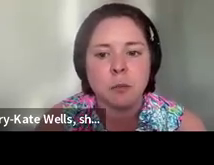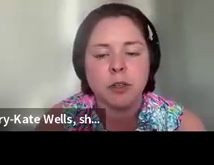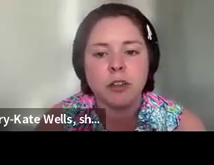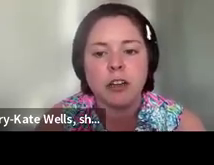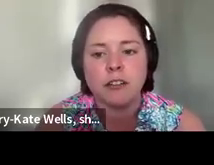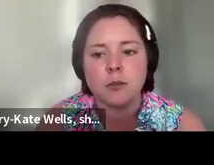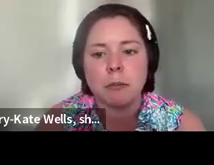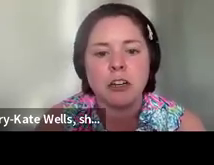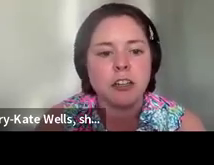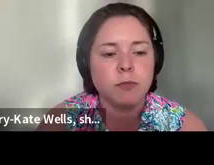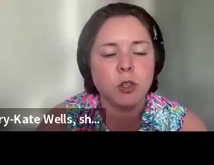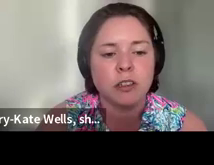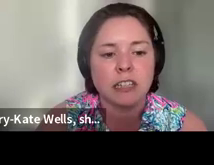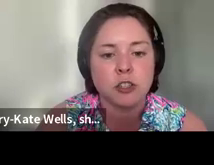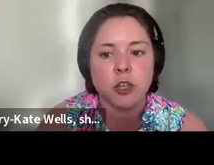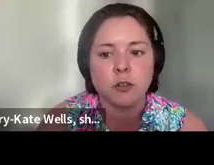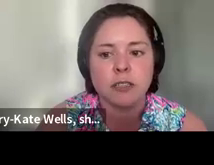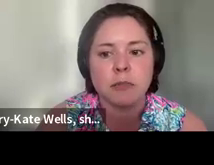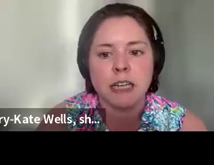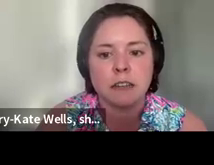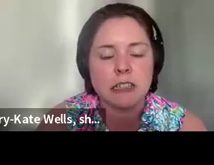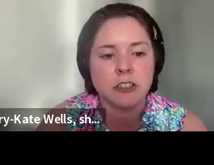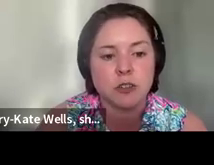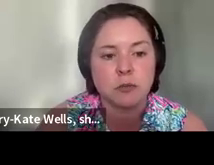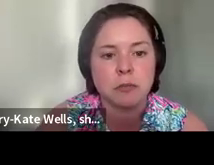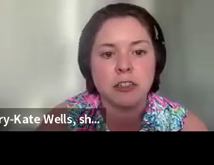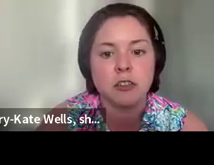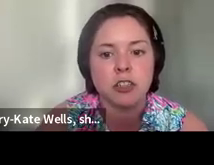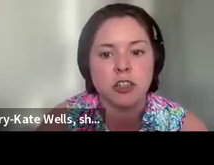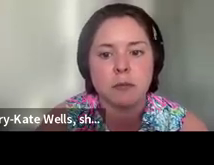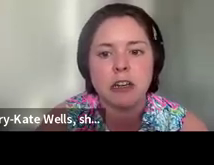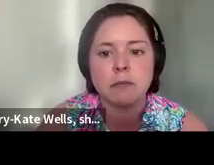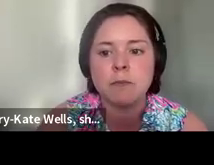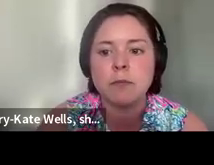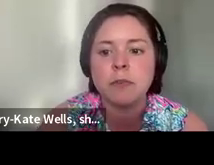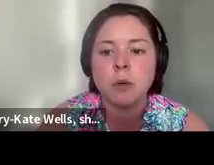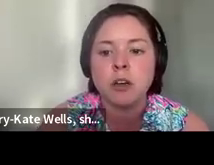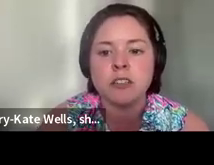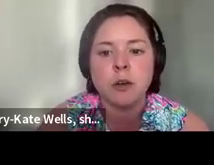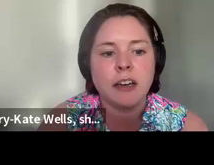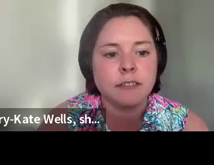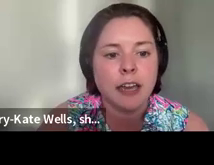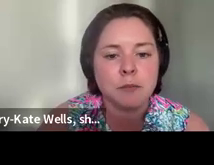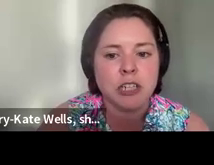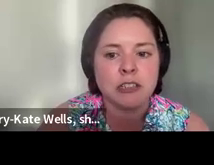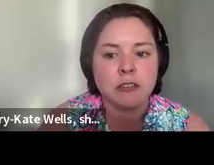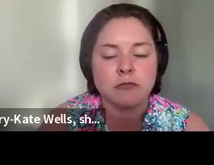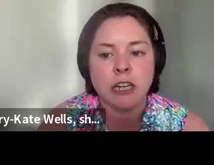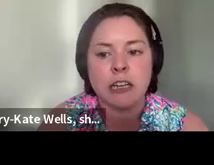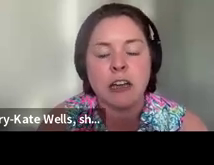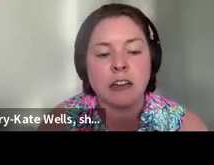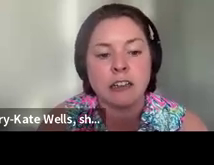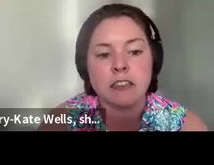captioning available on this webinar. You can click show subtitles in your Zoom menu to turn them on. We also have